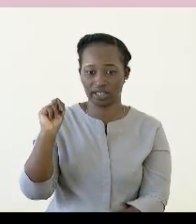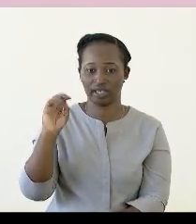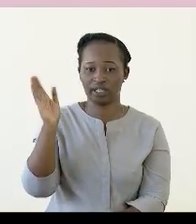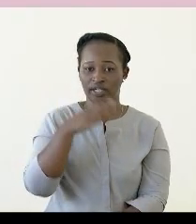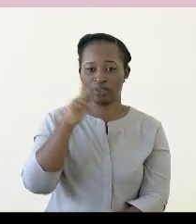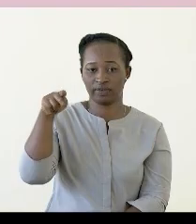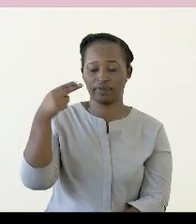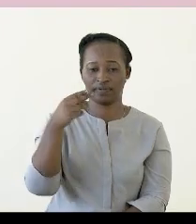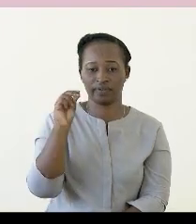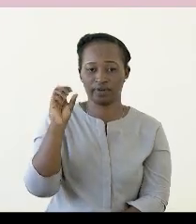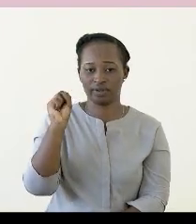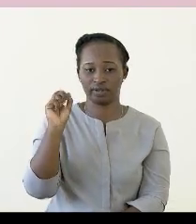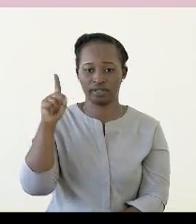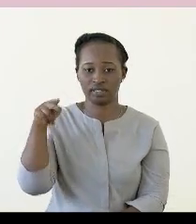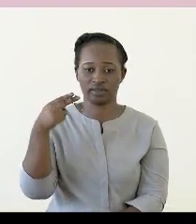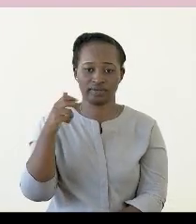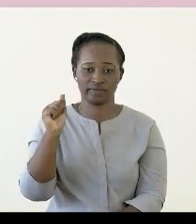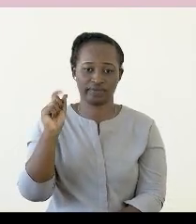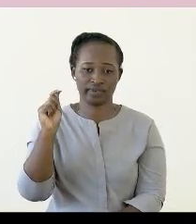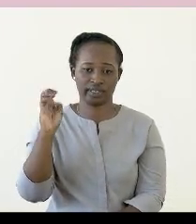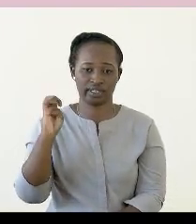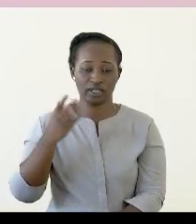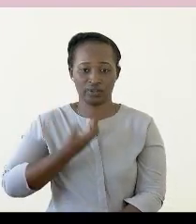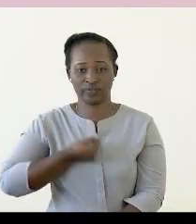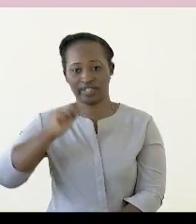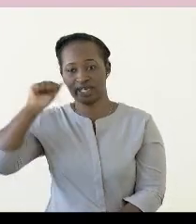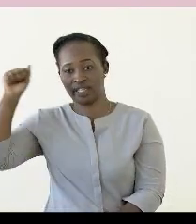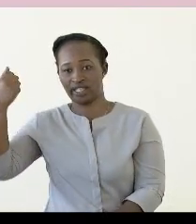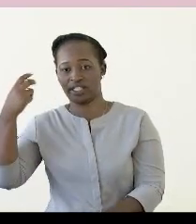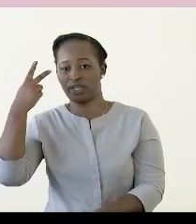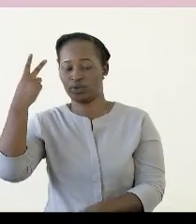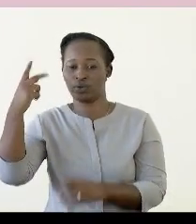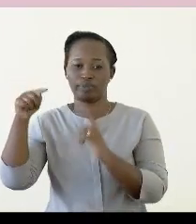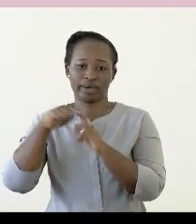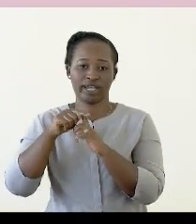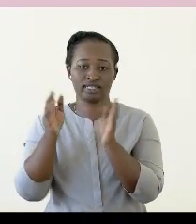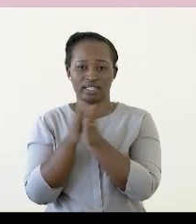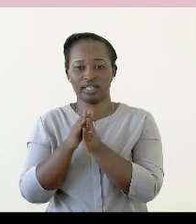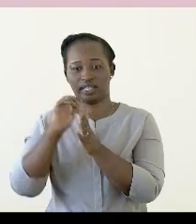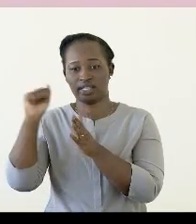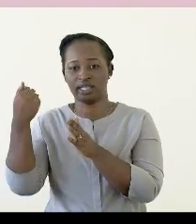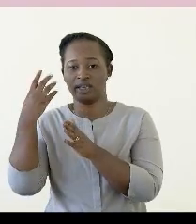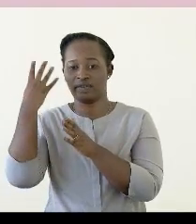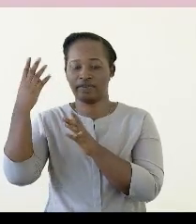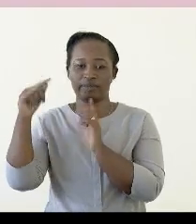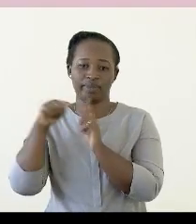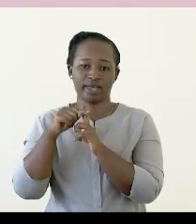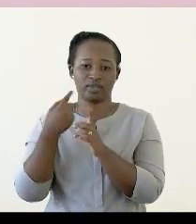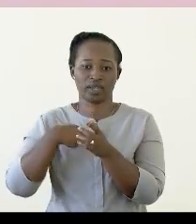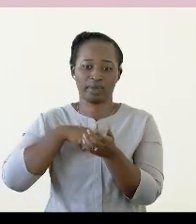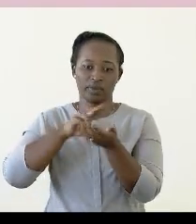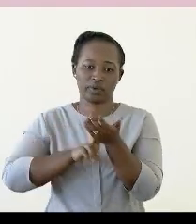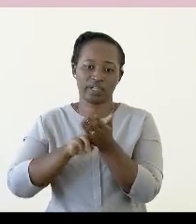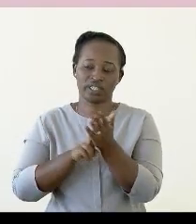is 2+, but because we have another one with 4+, then we use 2 here, and in